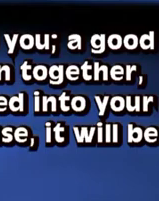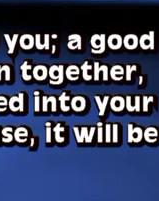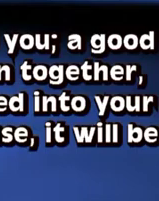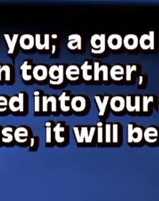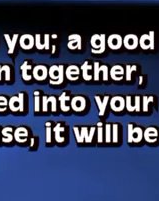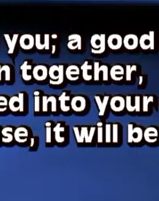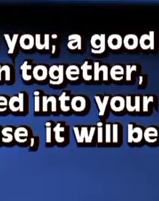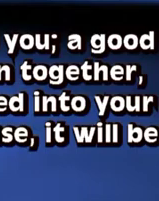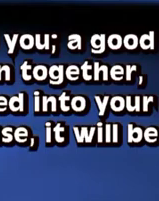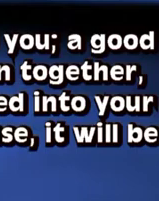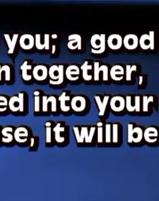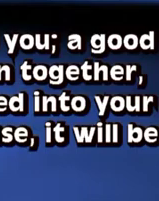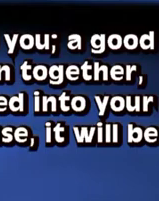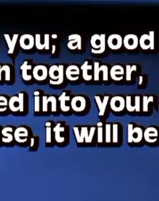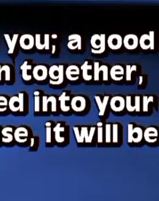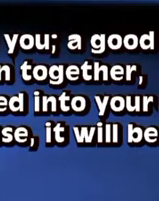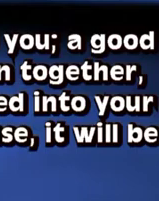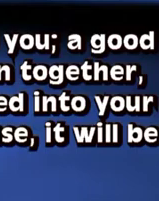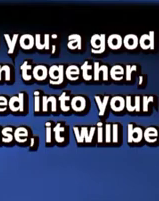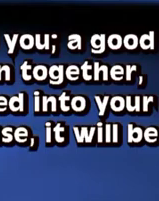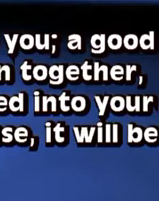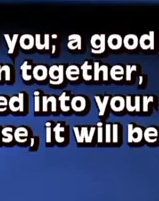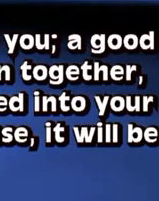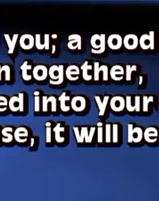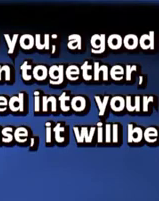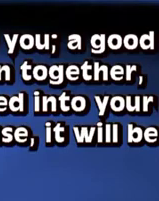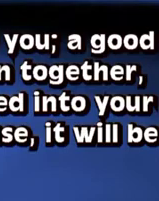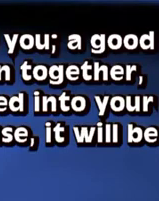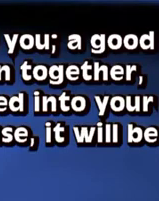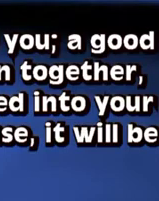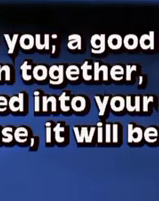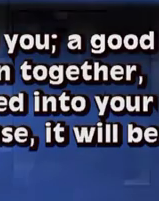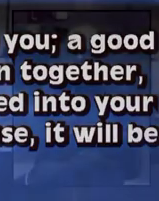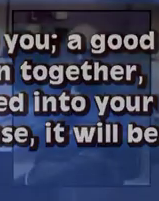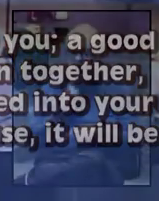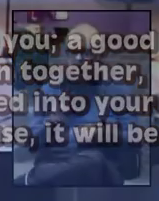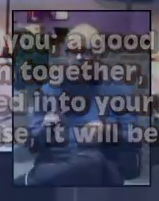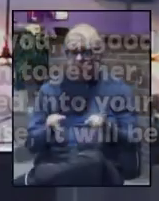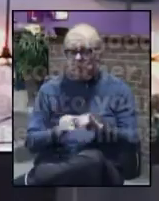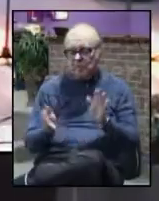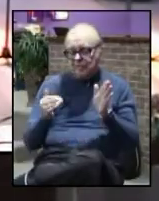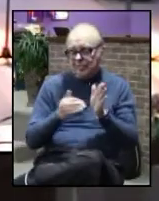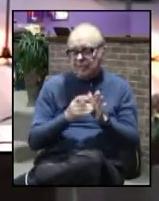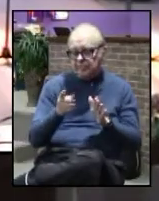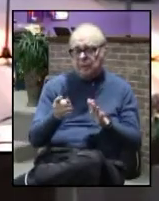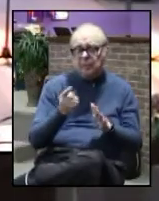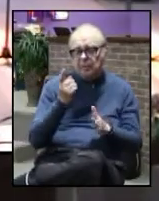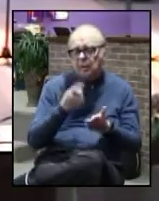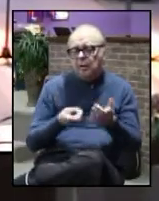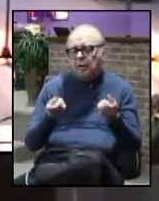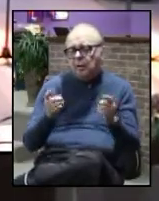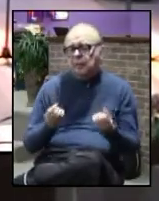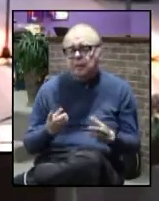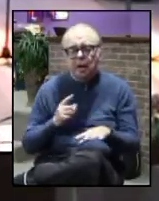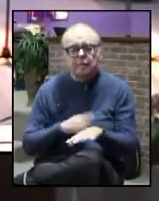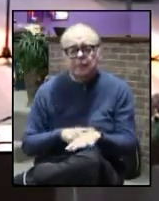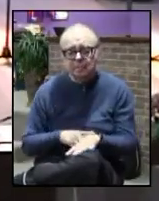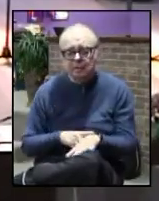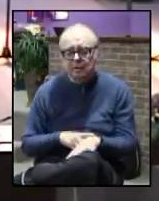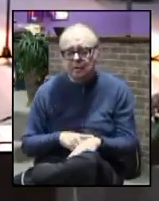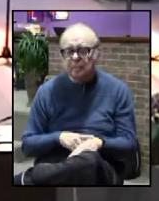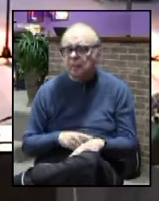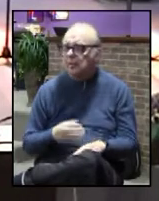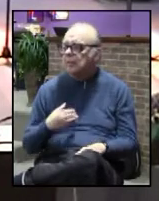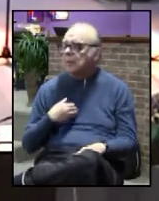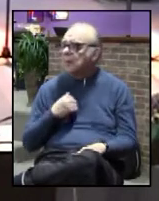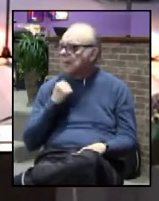be poured into your lap. For with the measure you use, it will be measured back to you. You know what happens a lot of times? And I